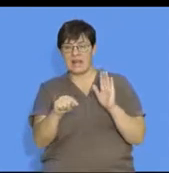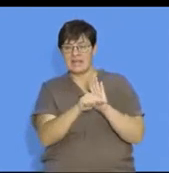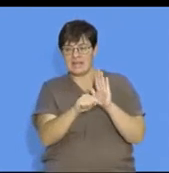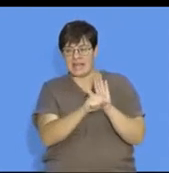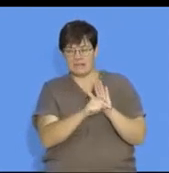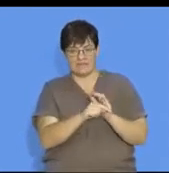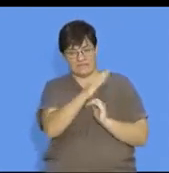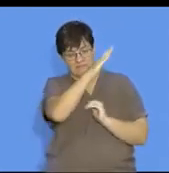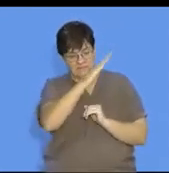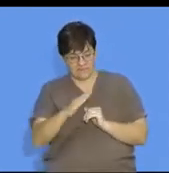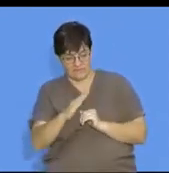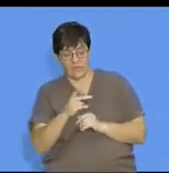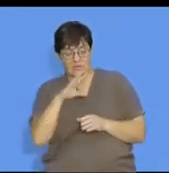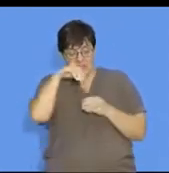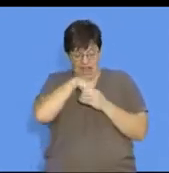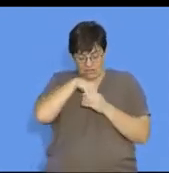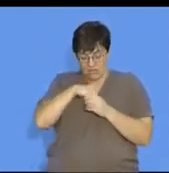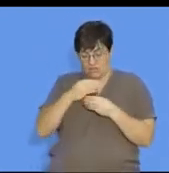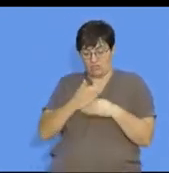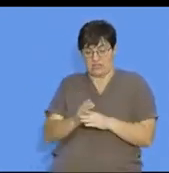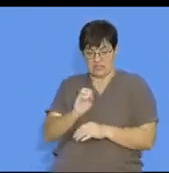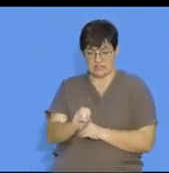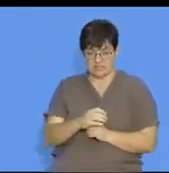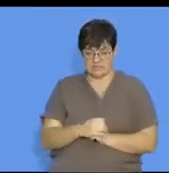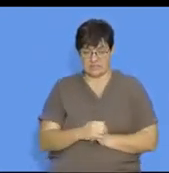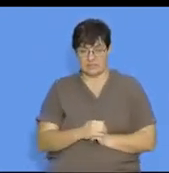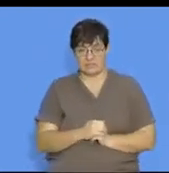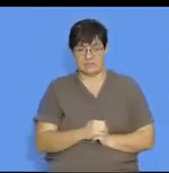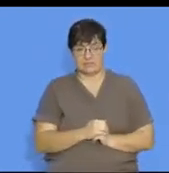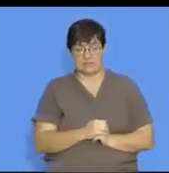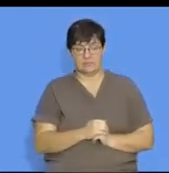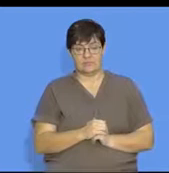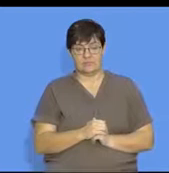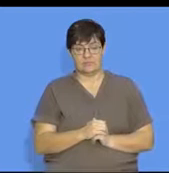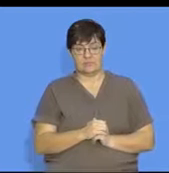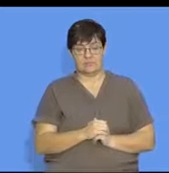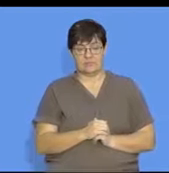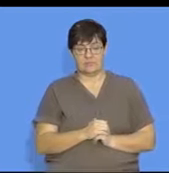for this negative gradient. That's our internal resistance. Okay.